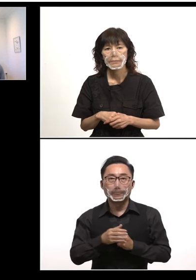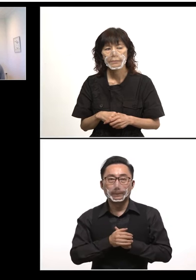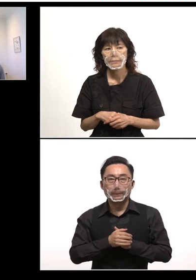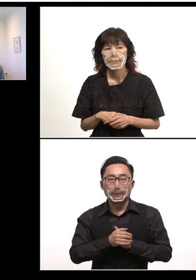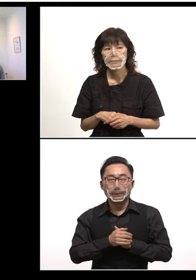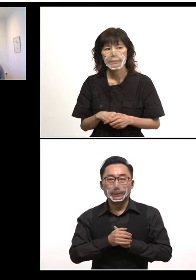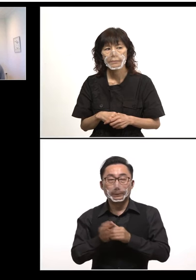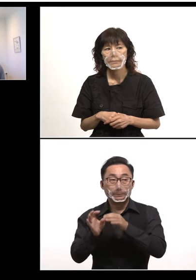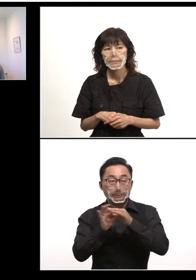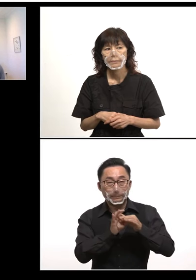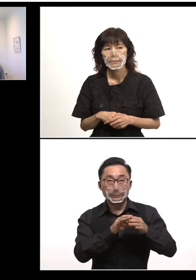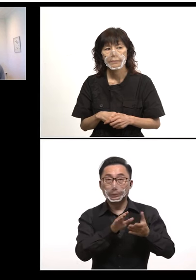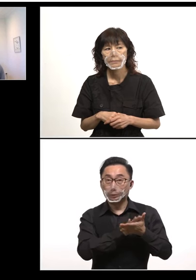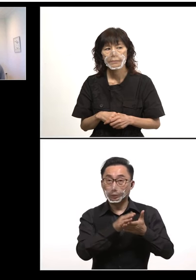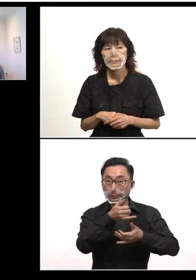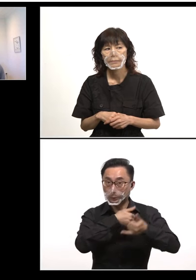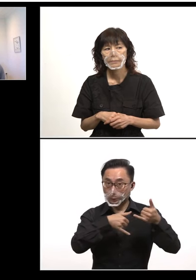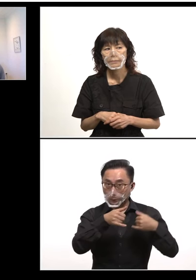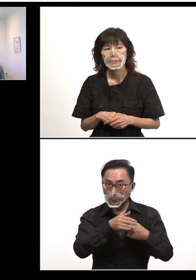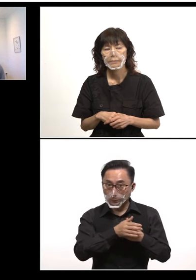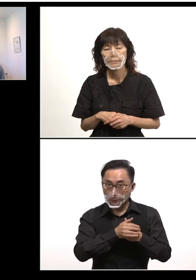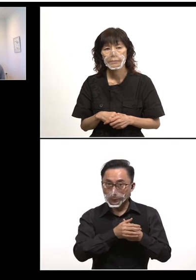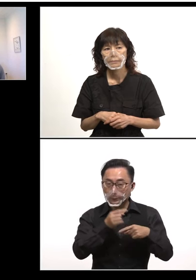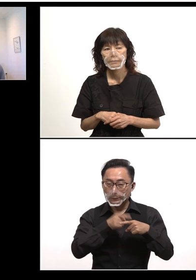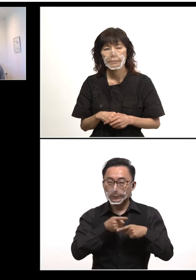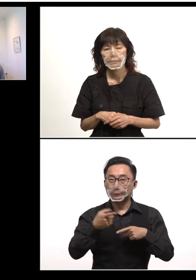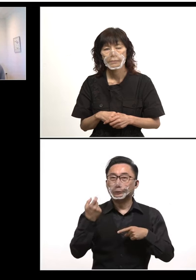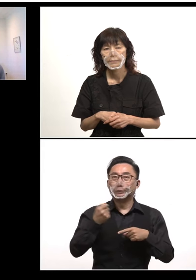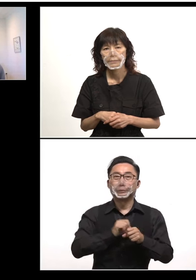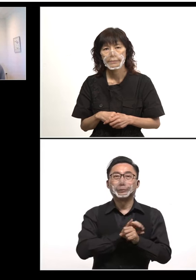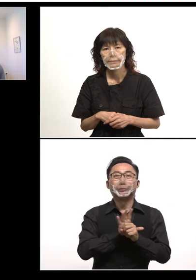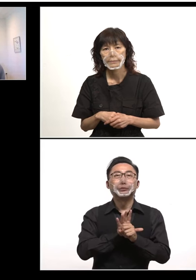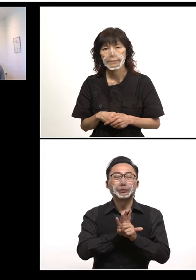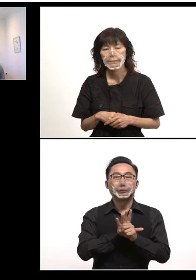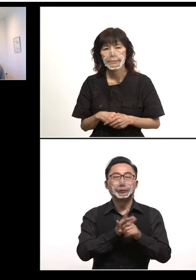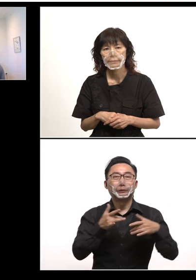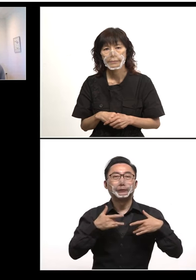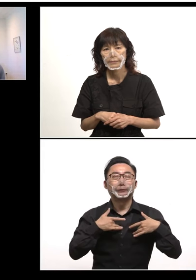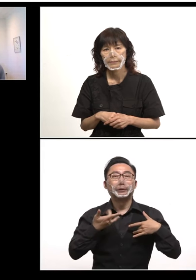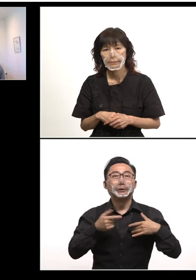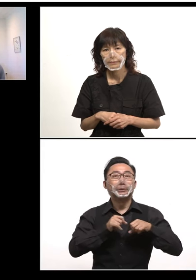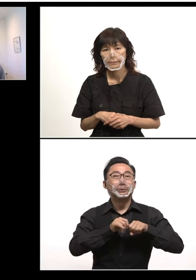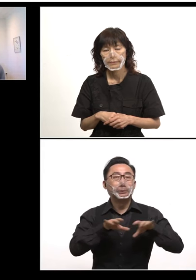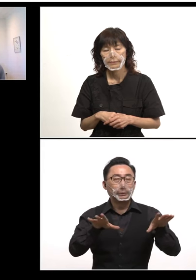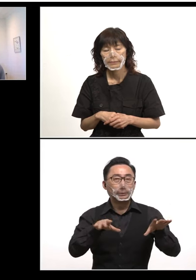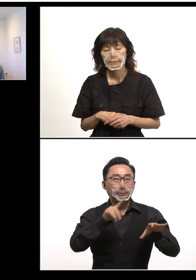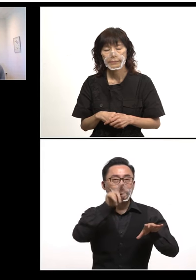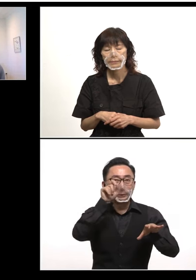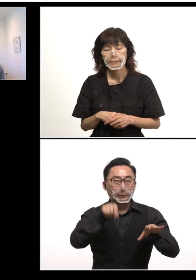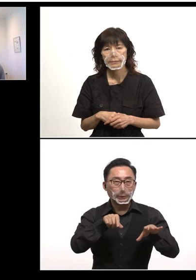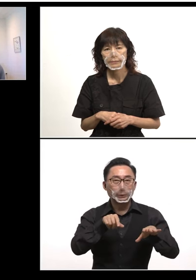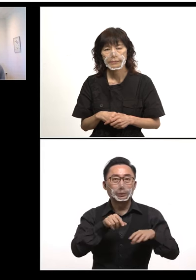we've been drastically affected by COVID-19, and the last 2 years of Epic Arts has been can we sustain